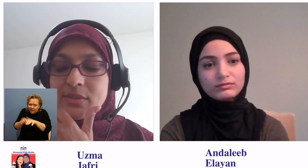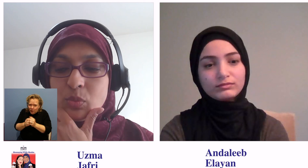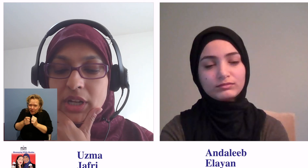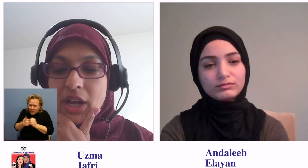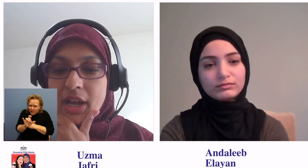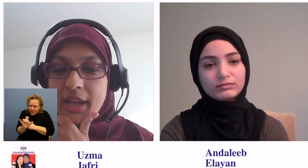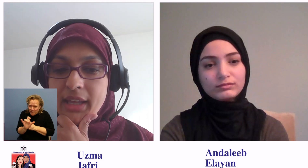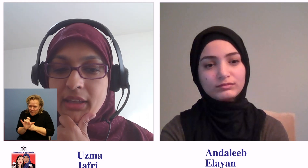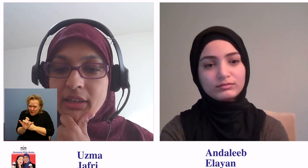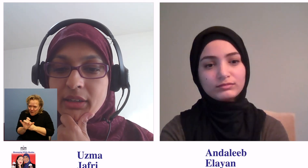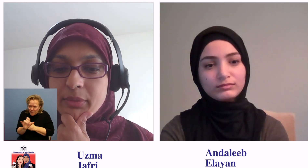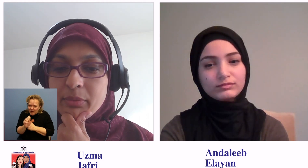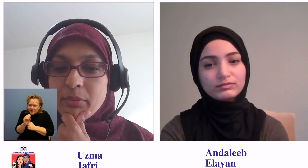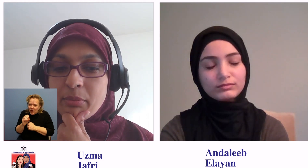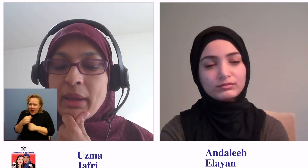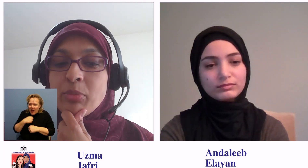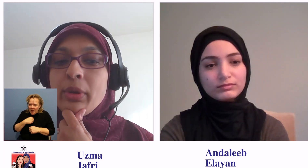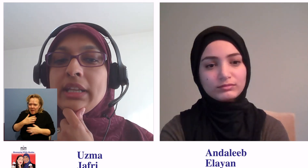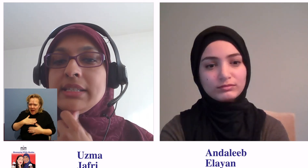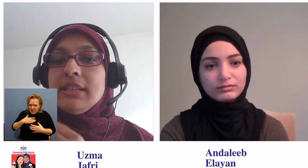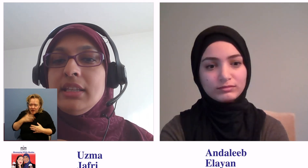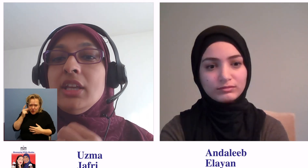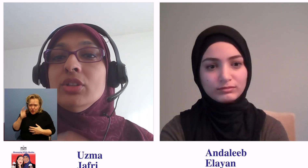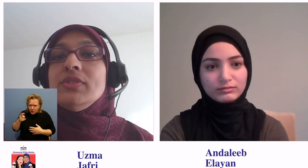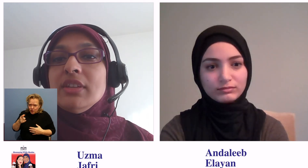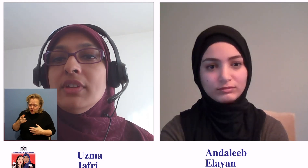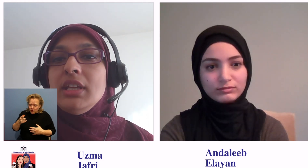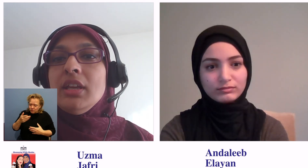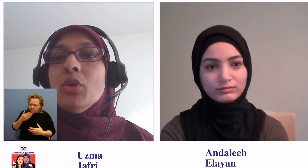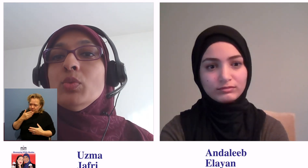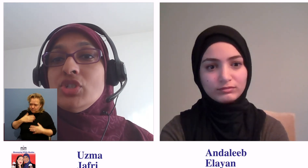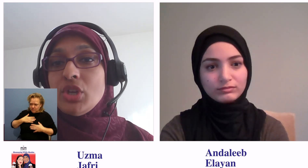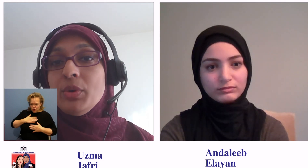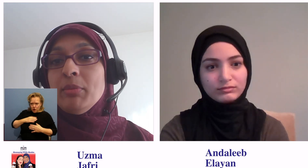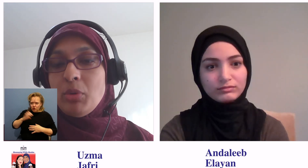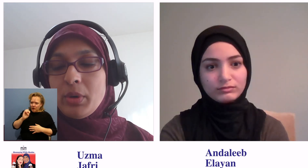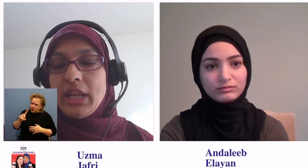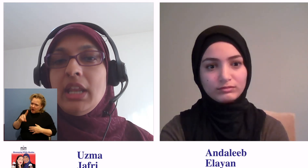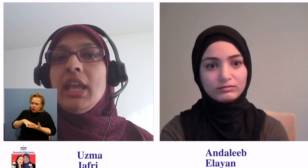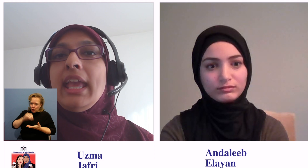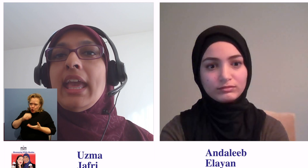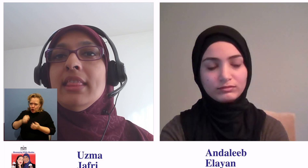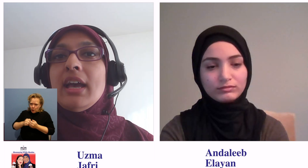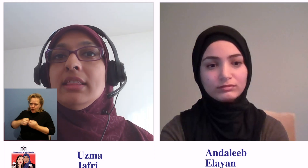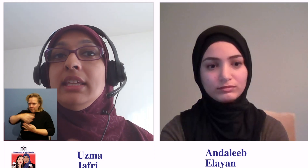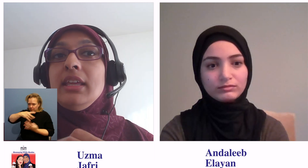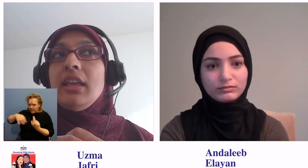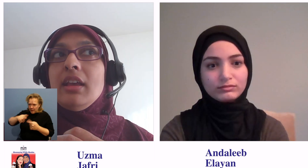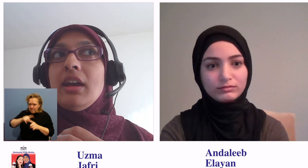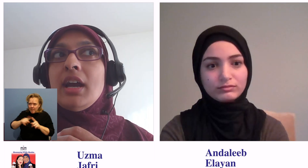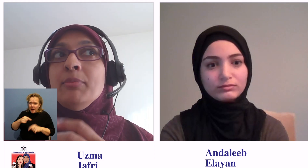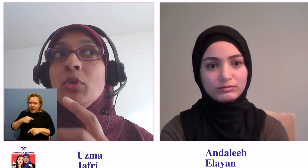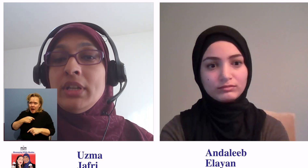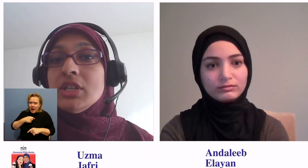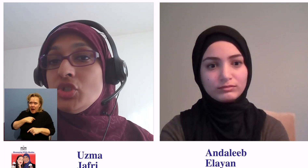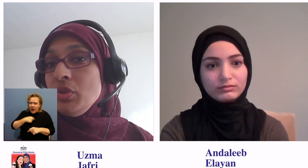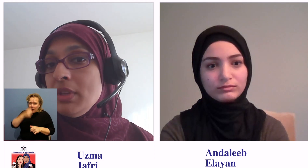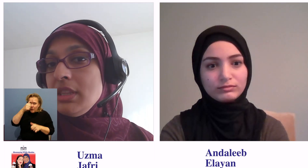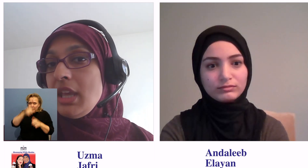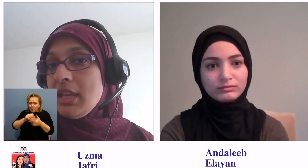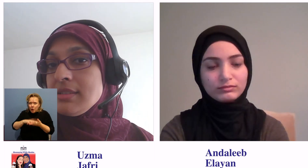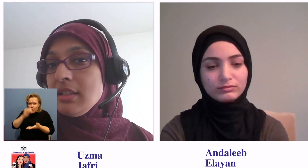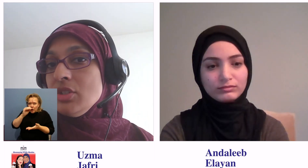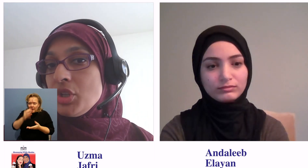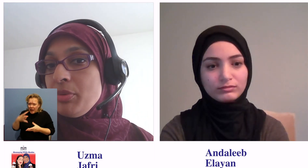I guess what I, uh, my point is that the inclusivity was so important and that the, I'm going to